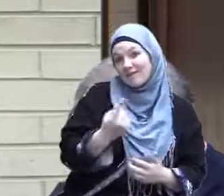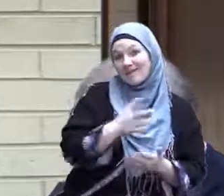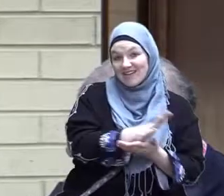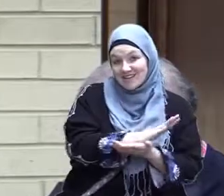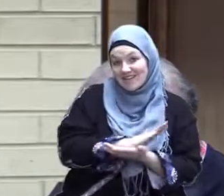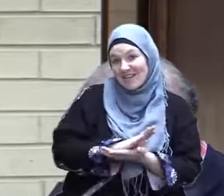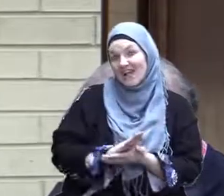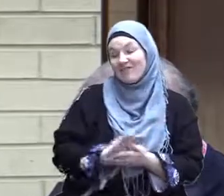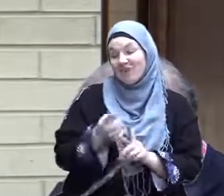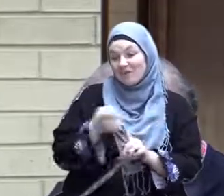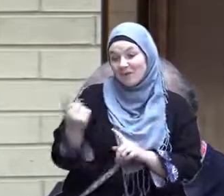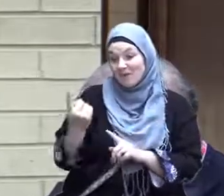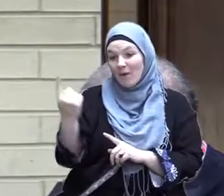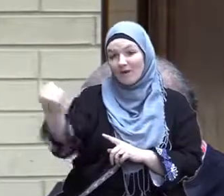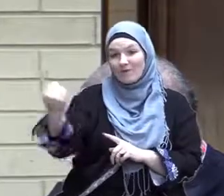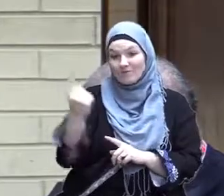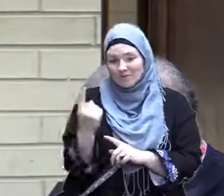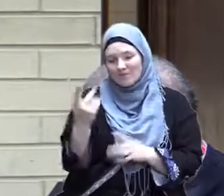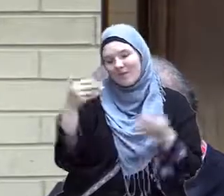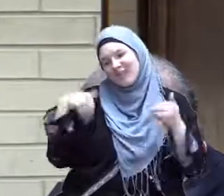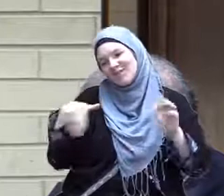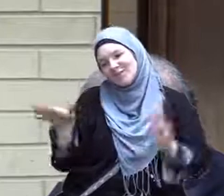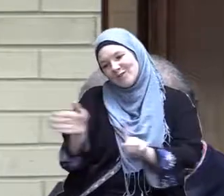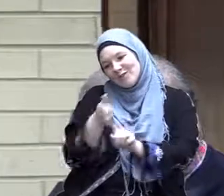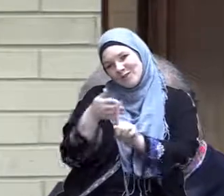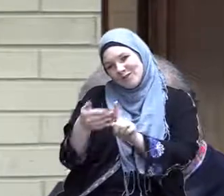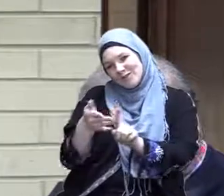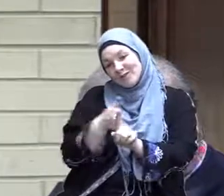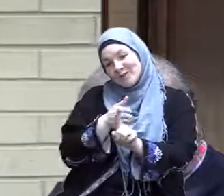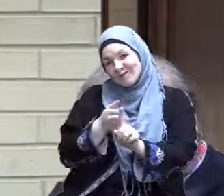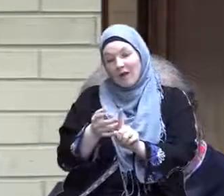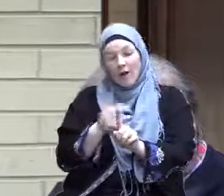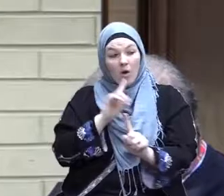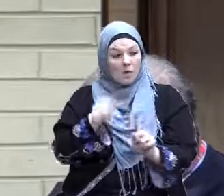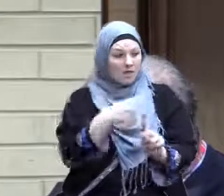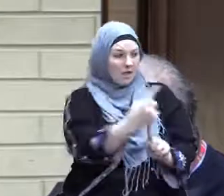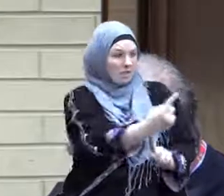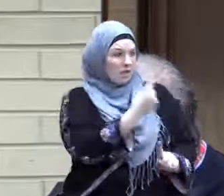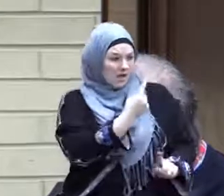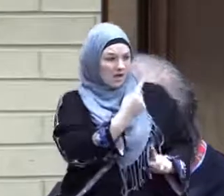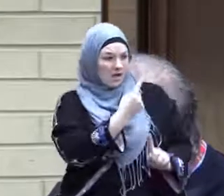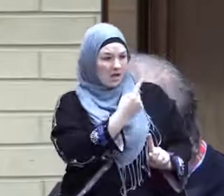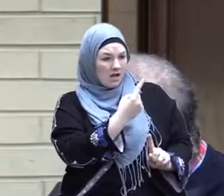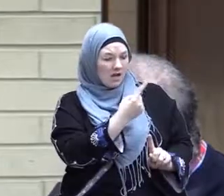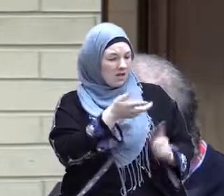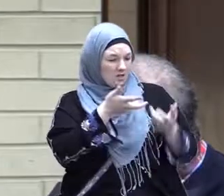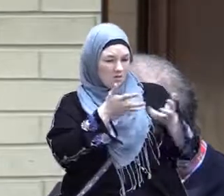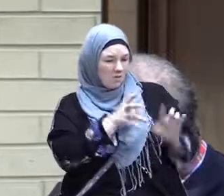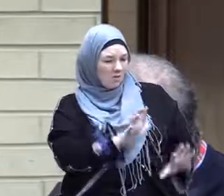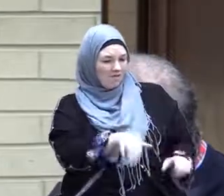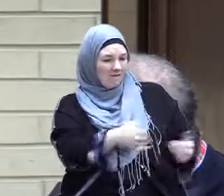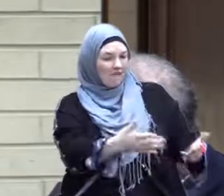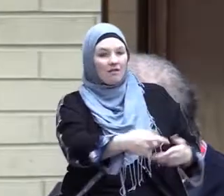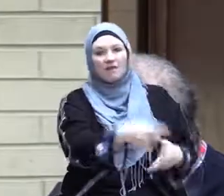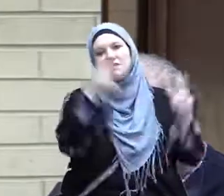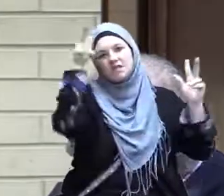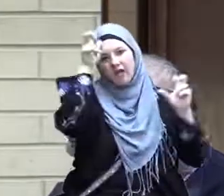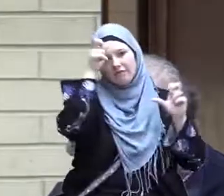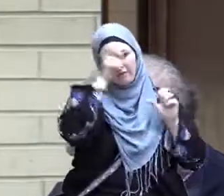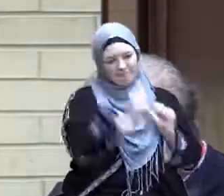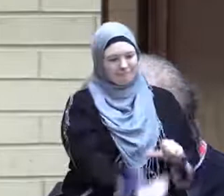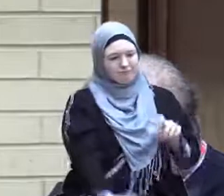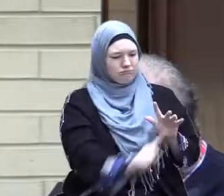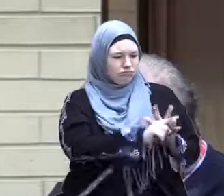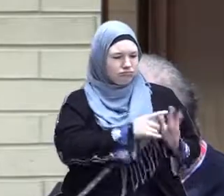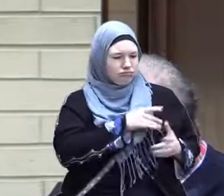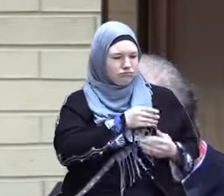someone, the angel comes out. When somebody wants something from you and you don't want to deliver, the devil comes